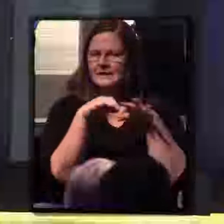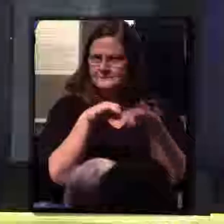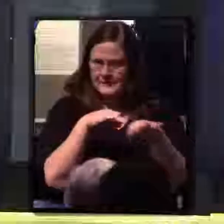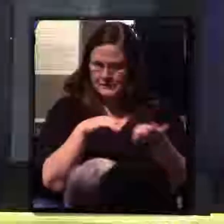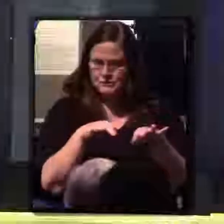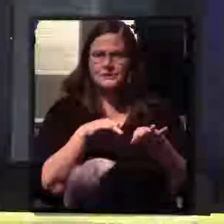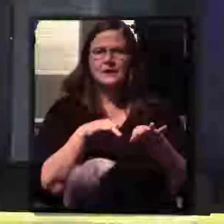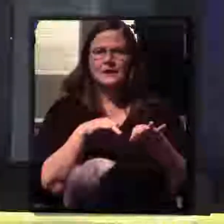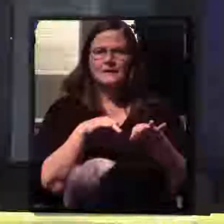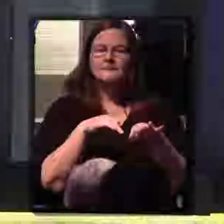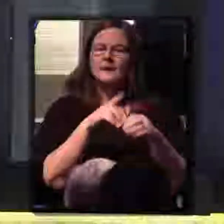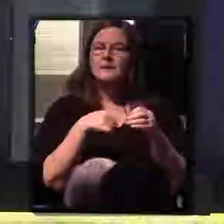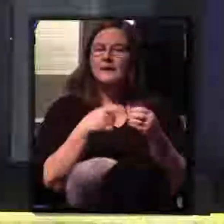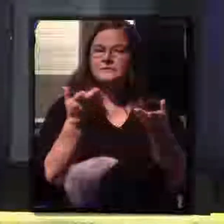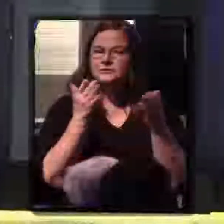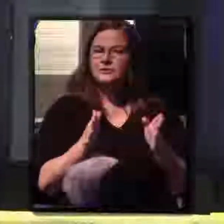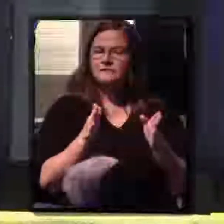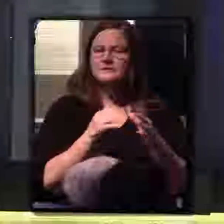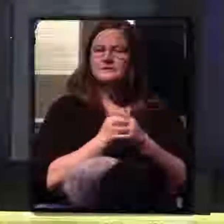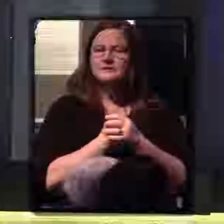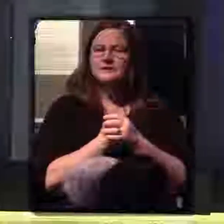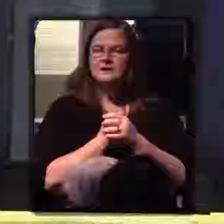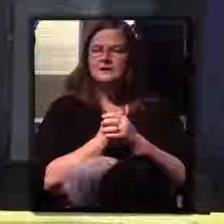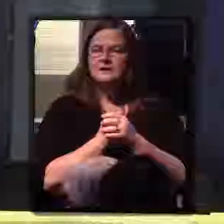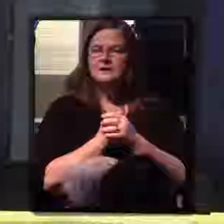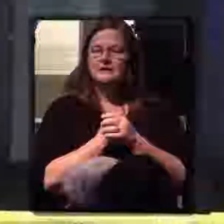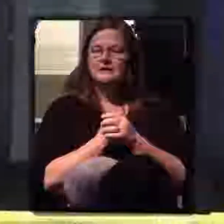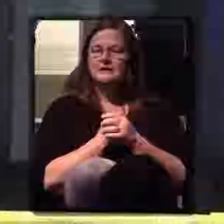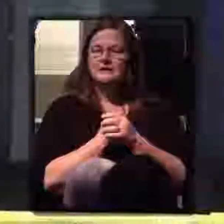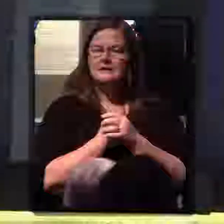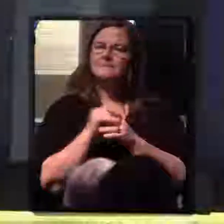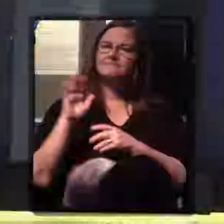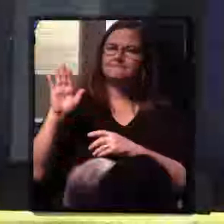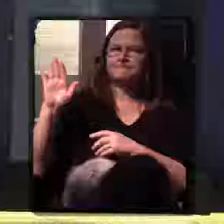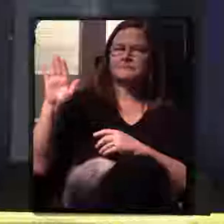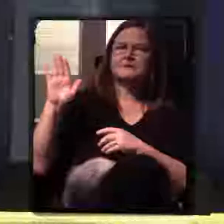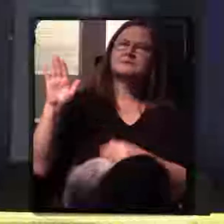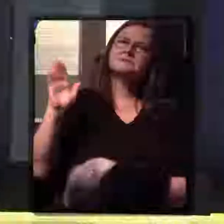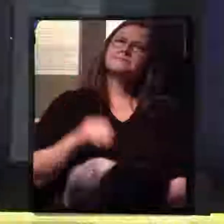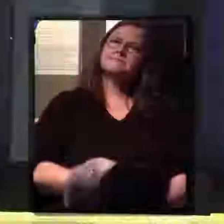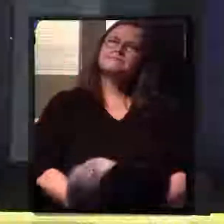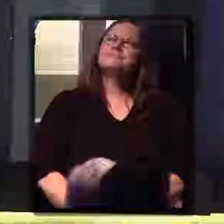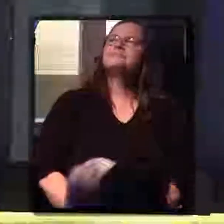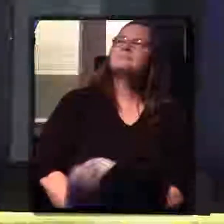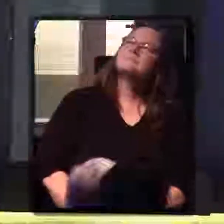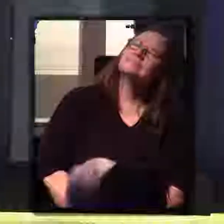53. We have an explanation of the servant's, if you